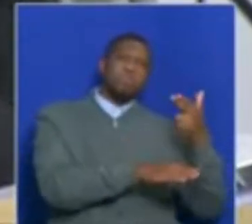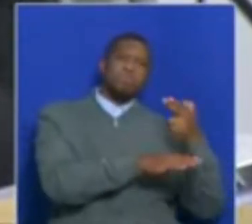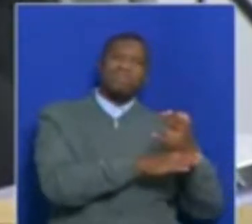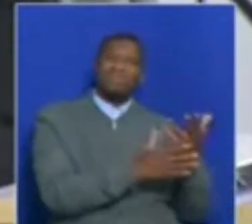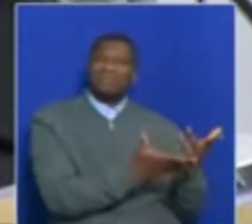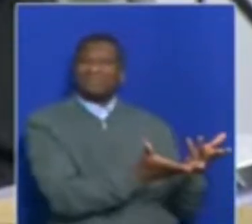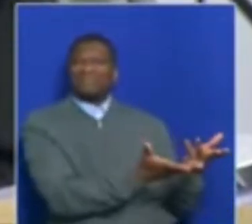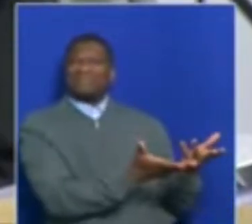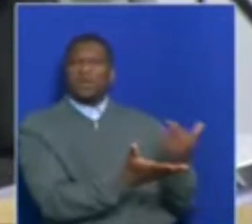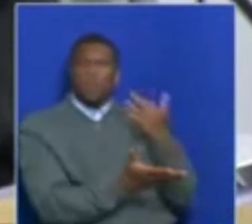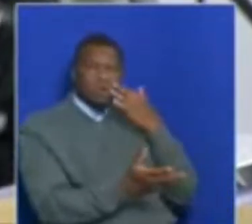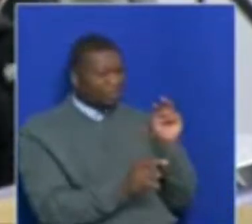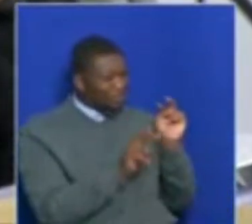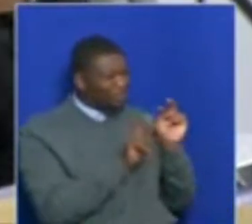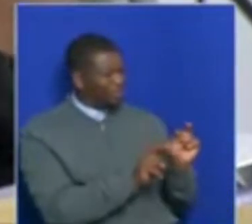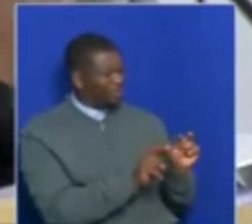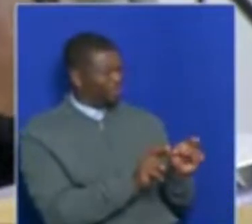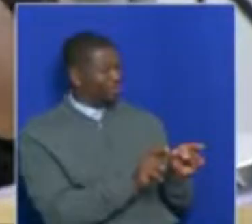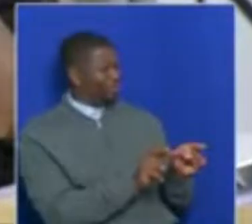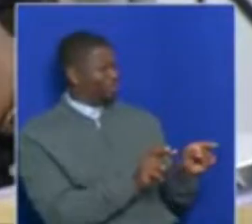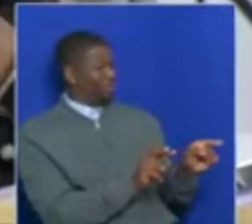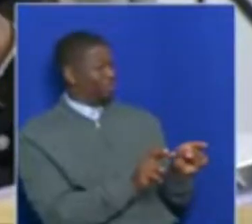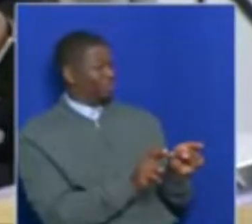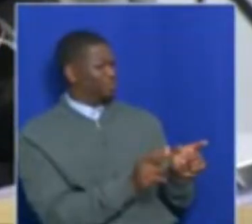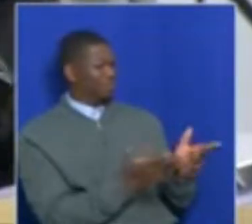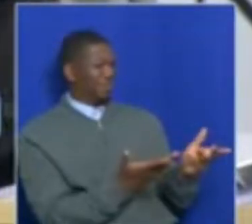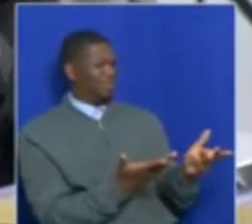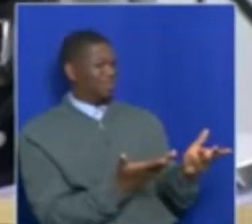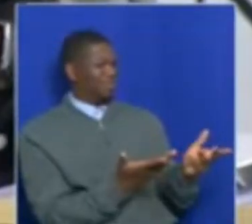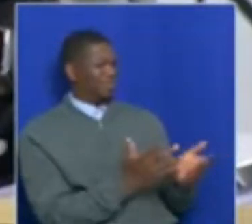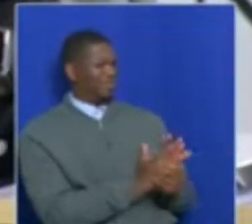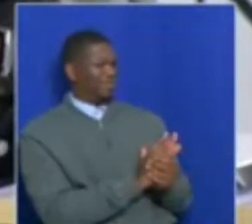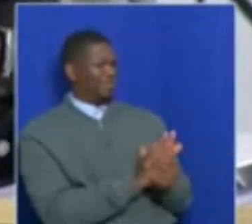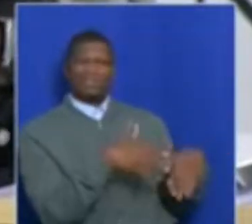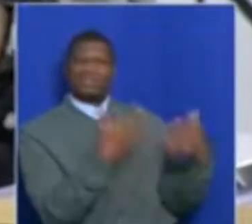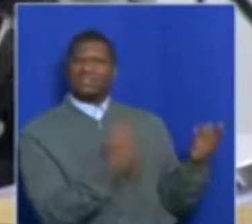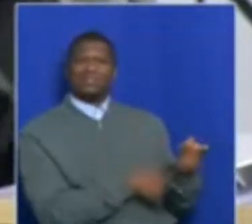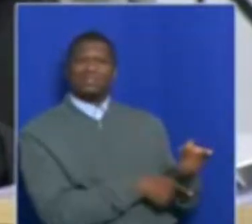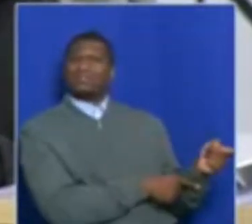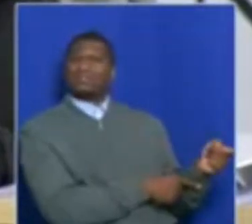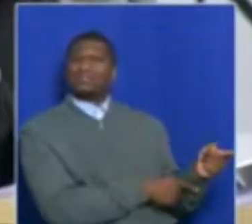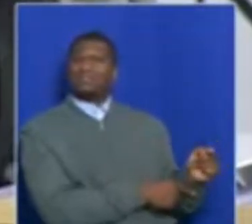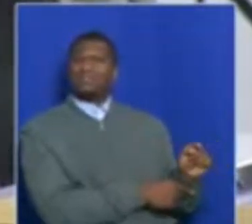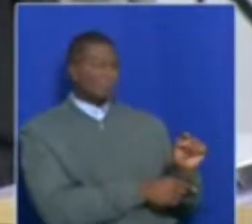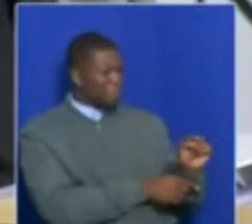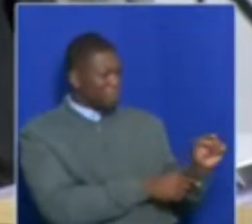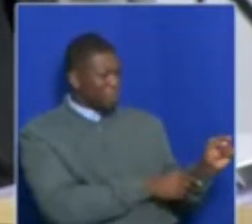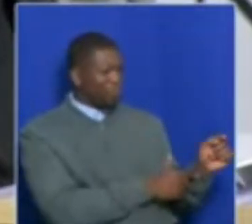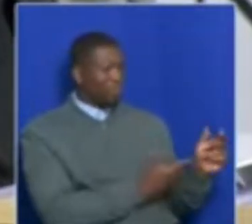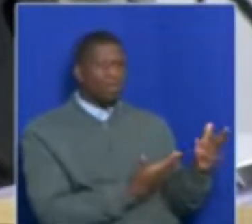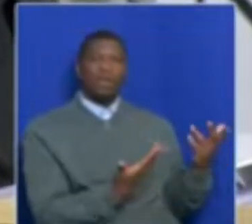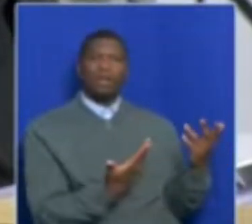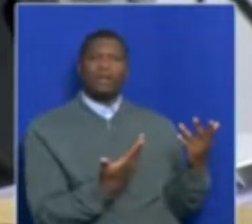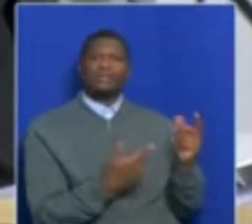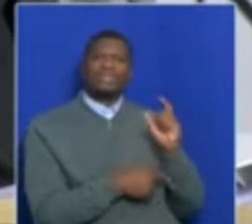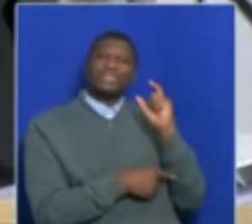even ready to go anyway. They in the pajamas or underpants, and they're